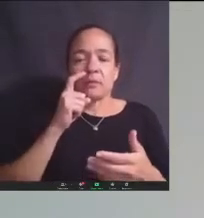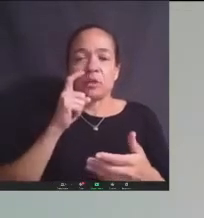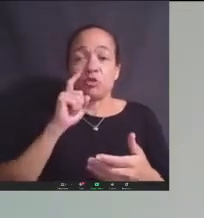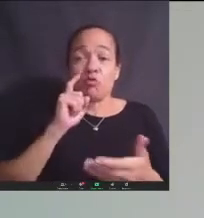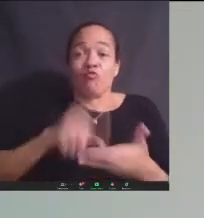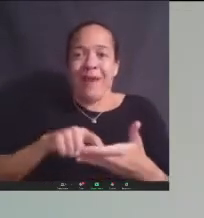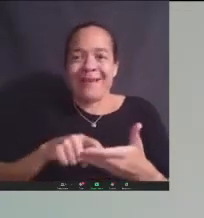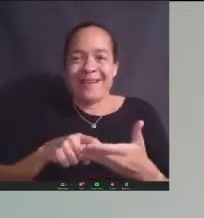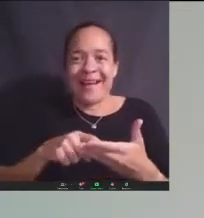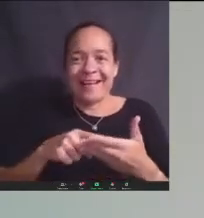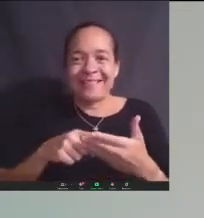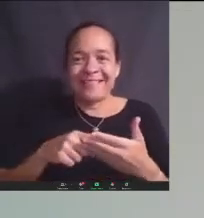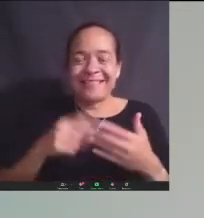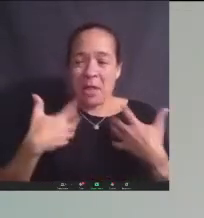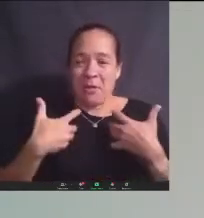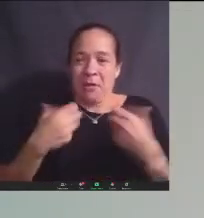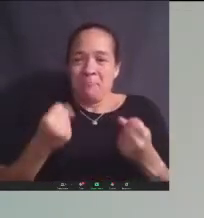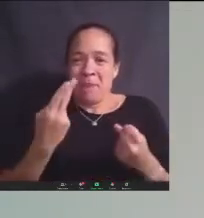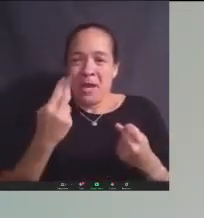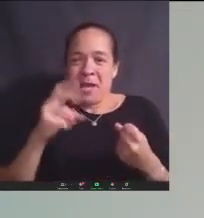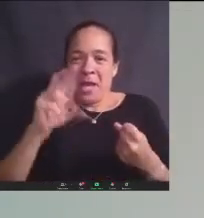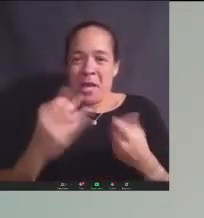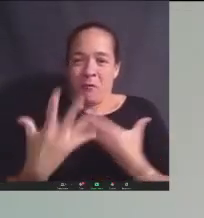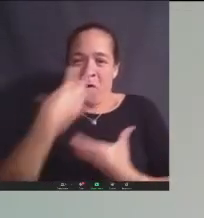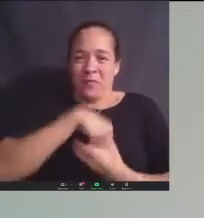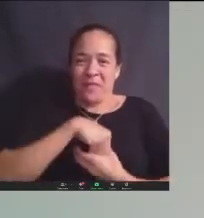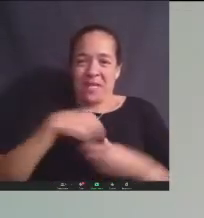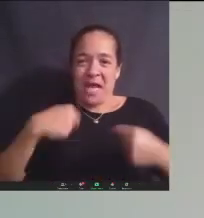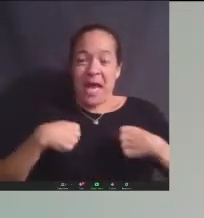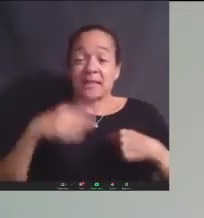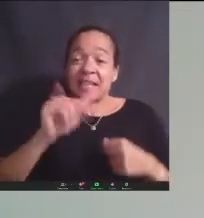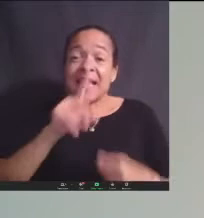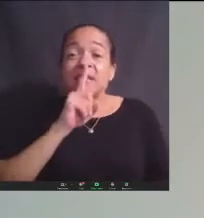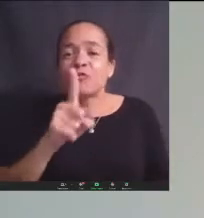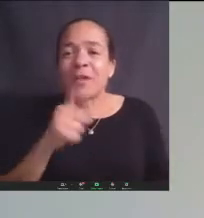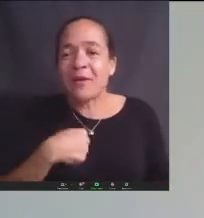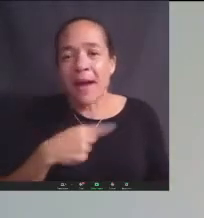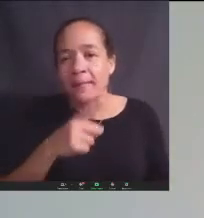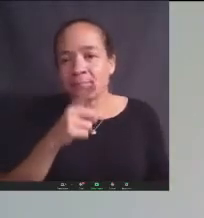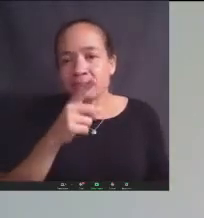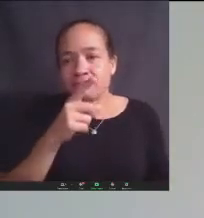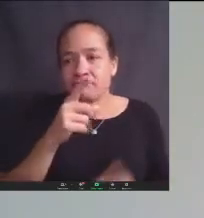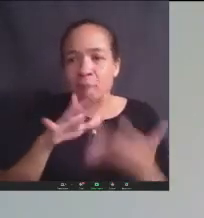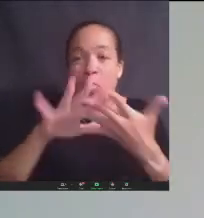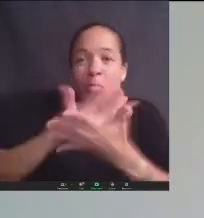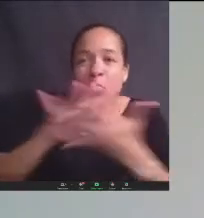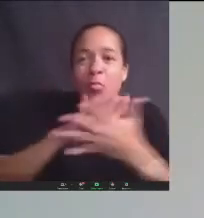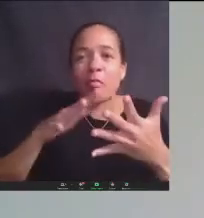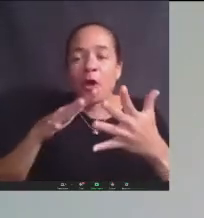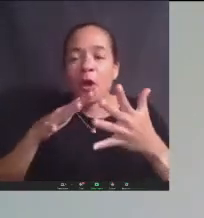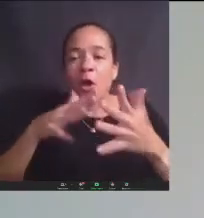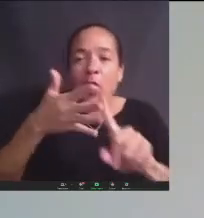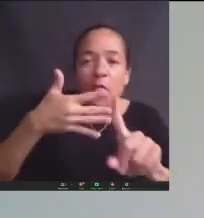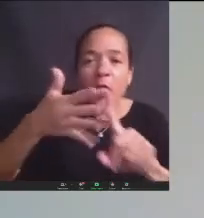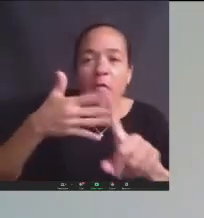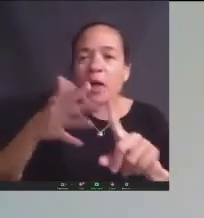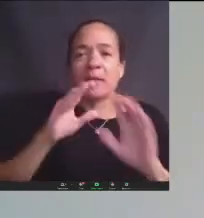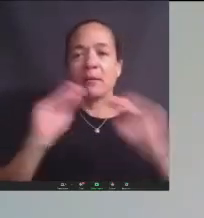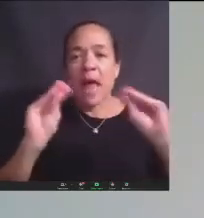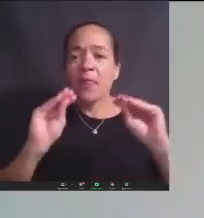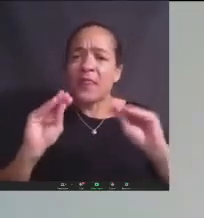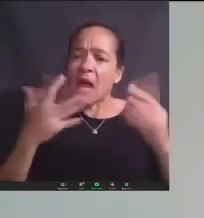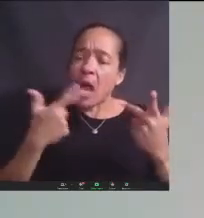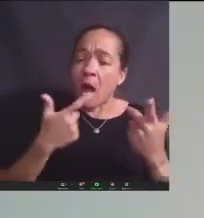real. That's not just flowery language. It's the truth. And so what I loved about Reach, however, the book is, it